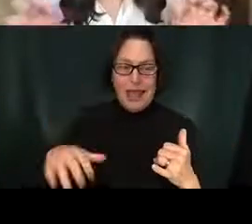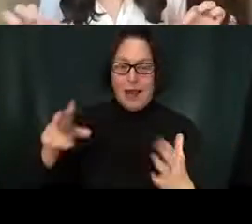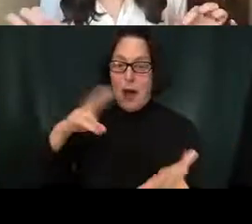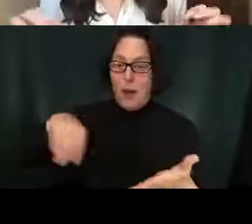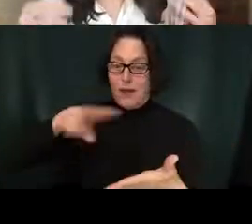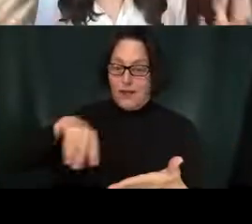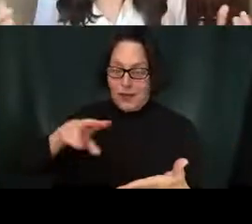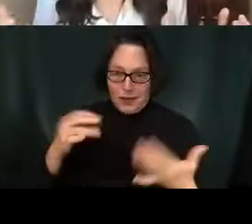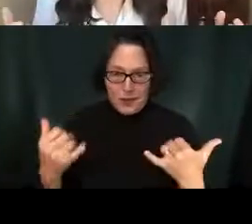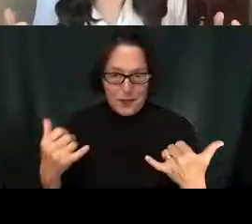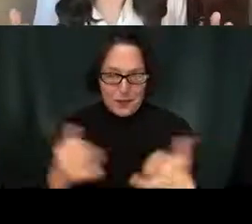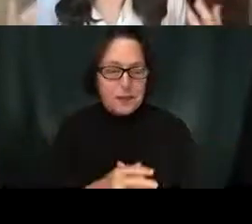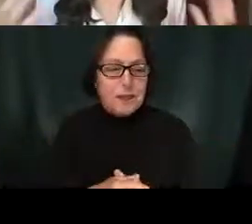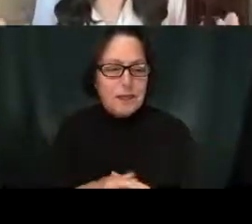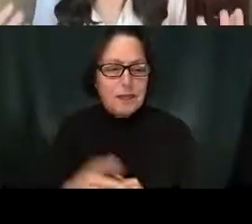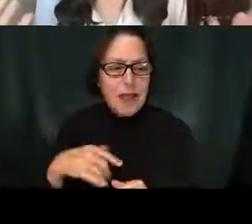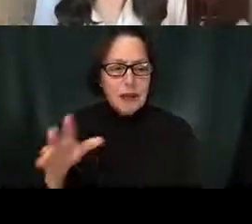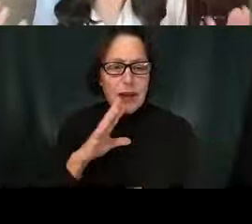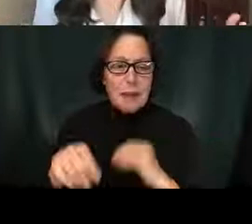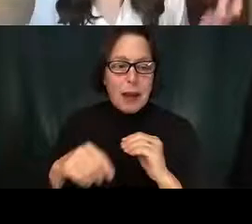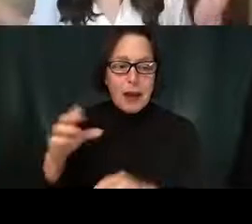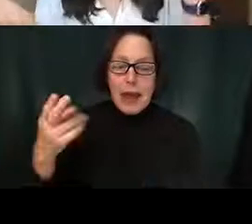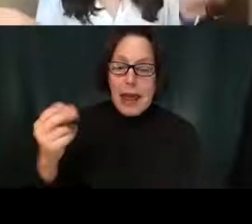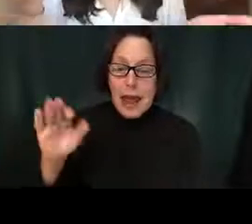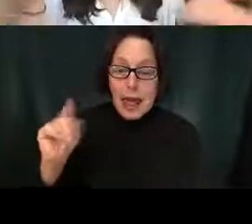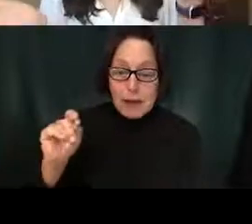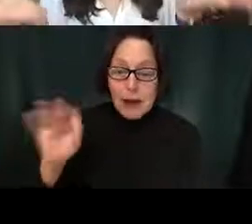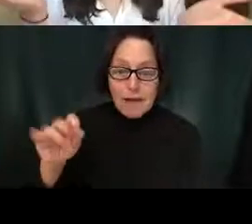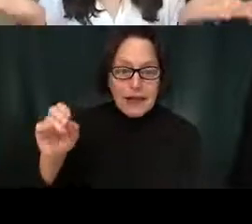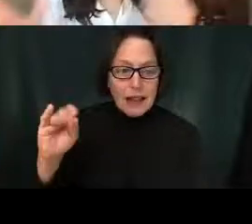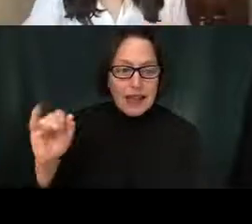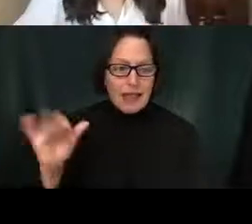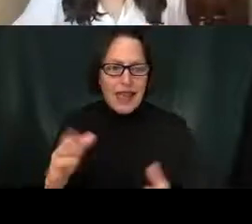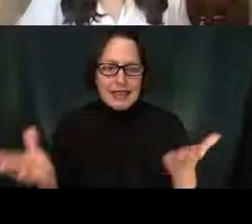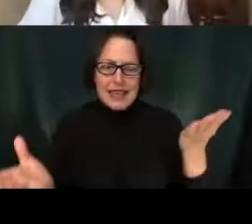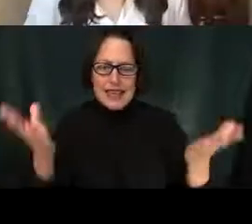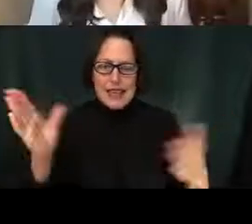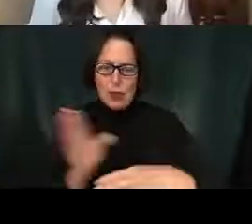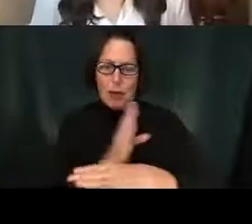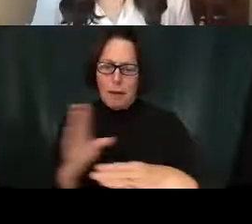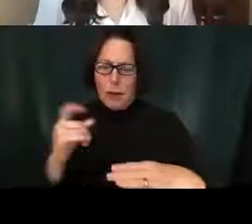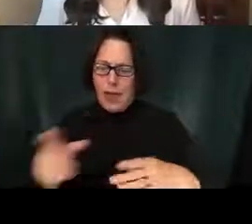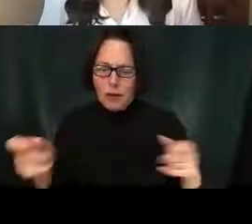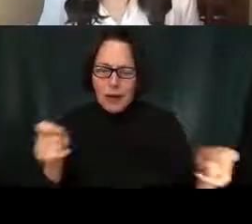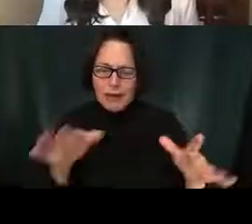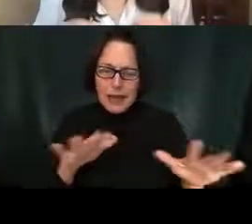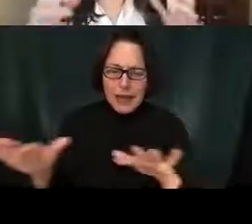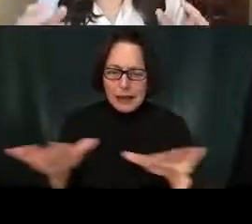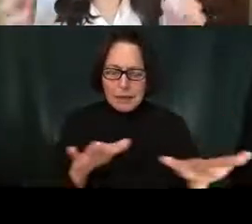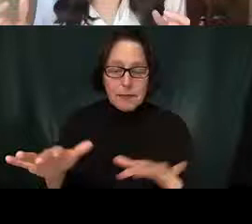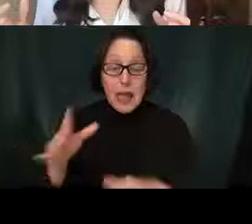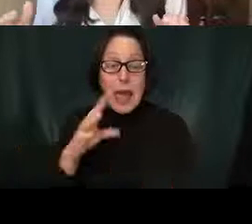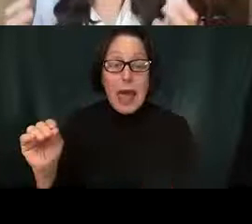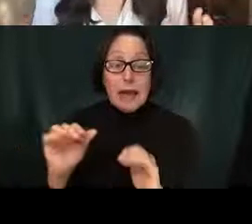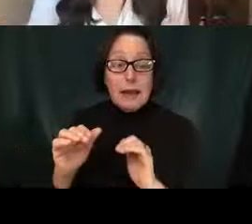going to talk about this habit of telling and what I call the leadership continuums that we have to navigate. We're then going to talk about the power